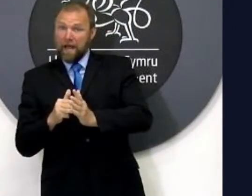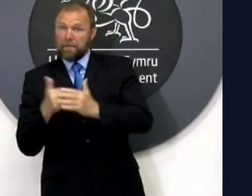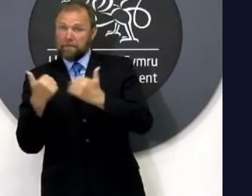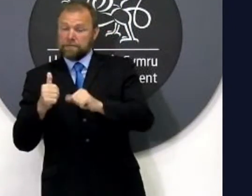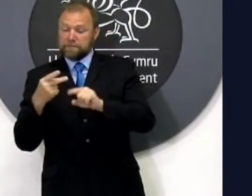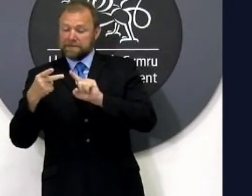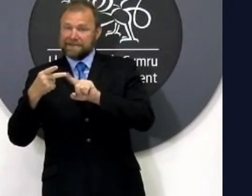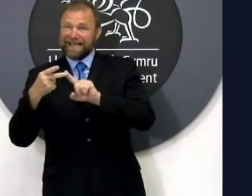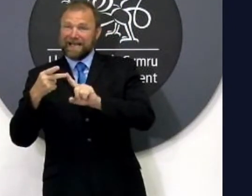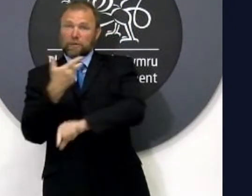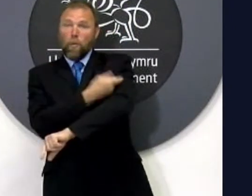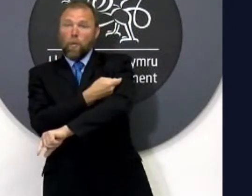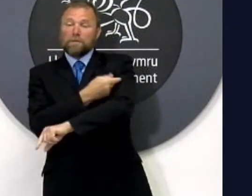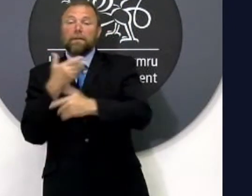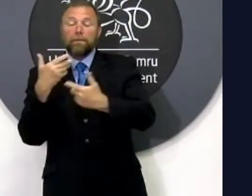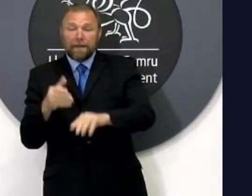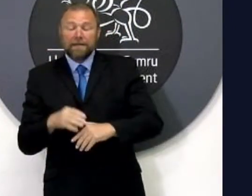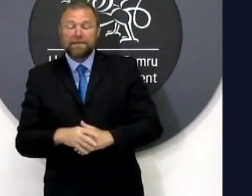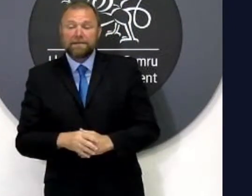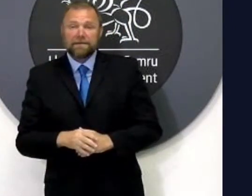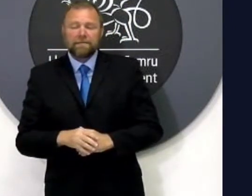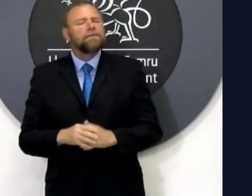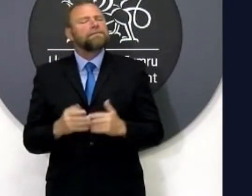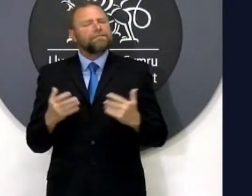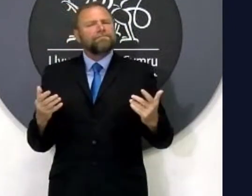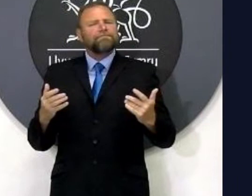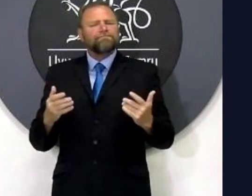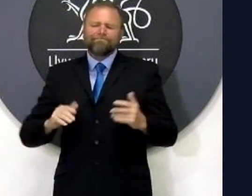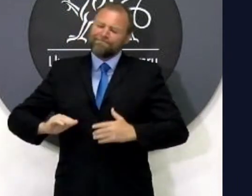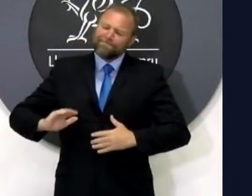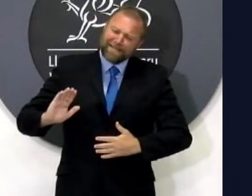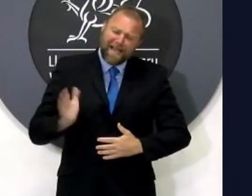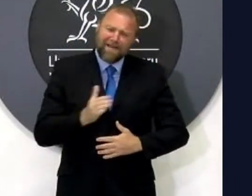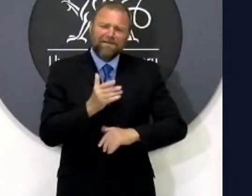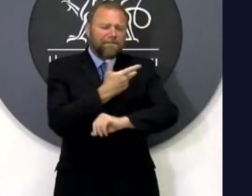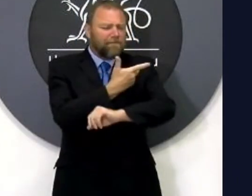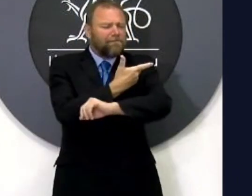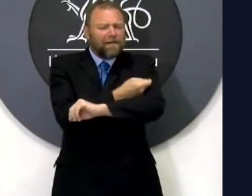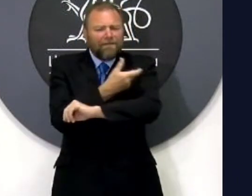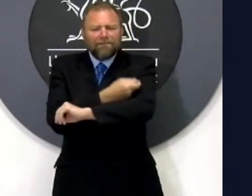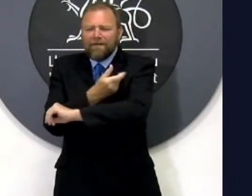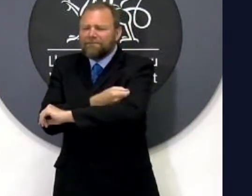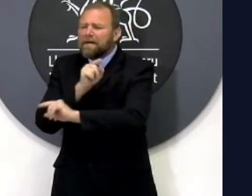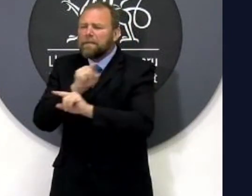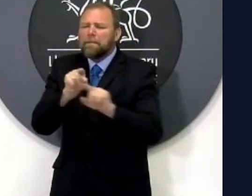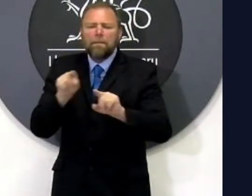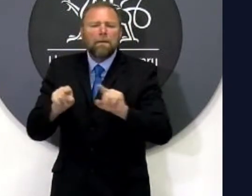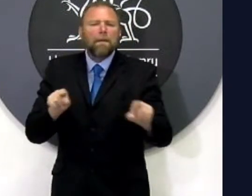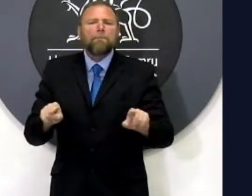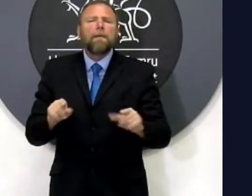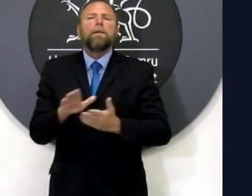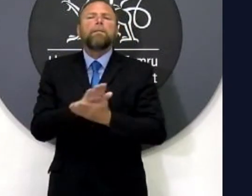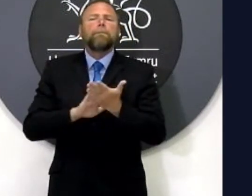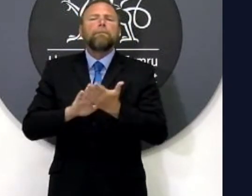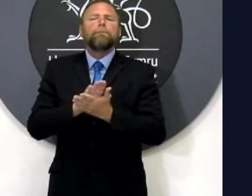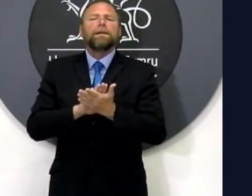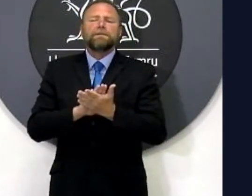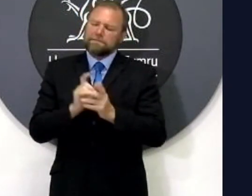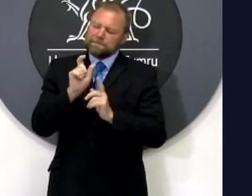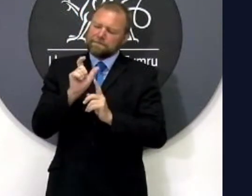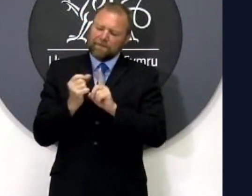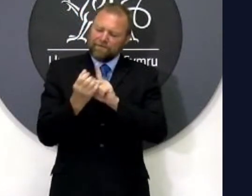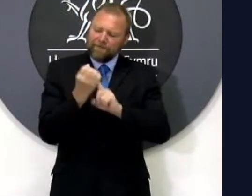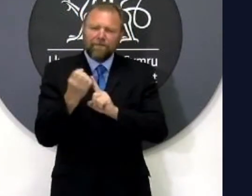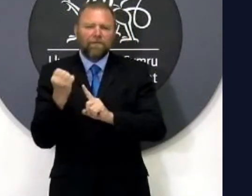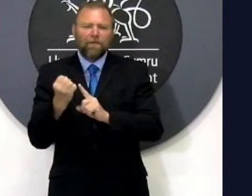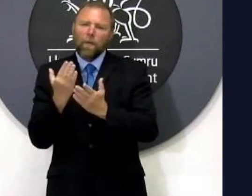this weekend. Every single vaccination is a small victory against the virus. Diolch yn fawr i chi